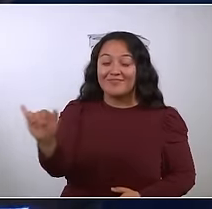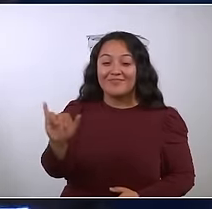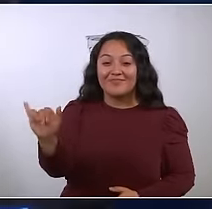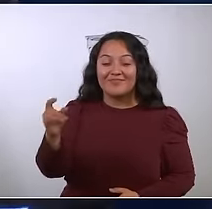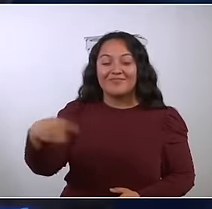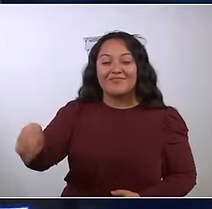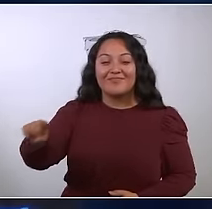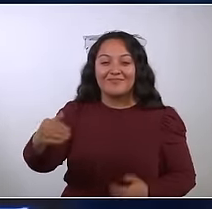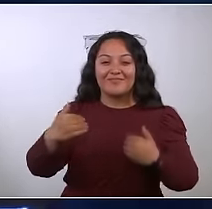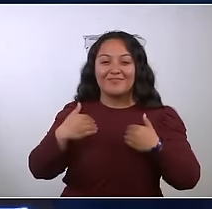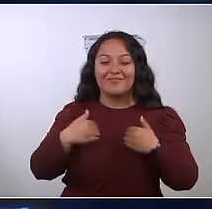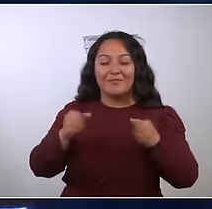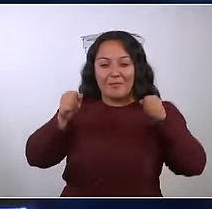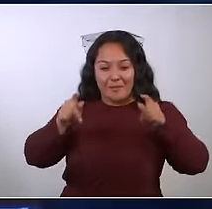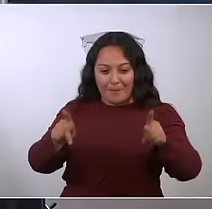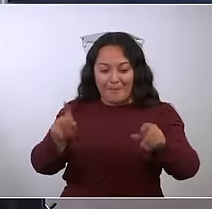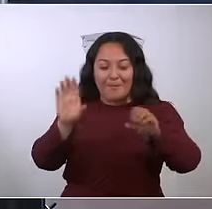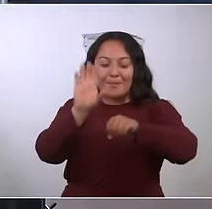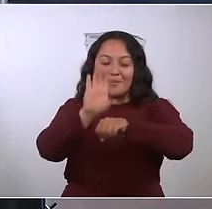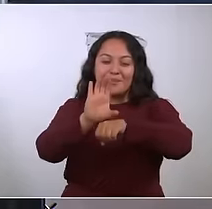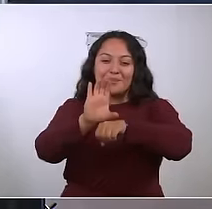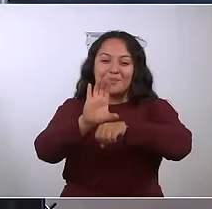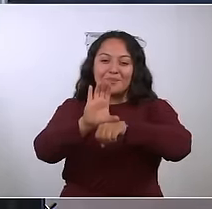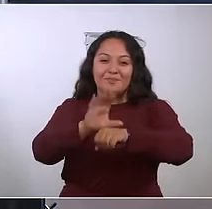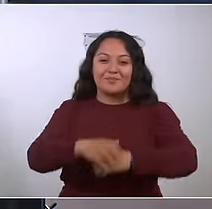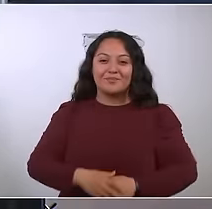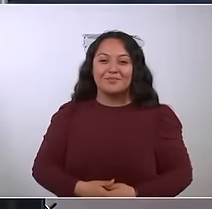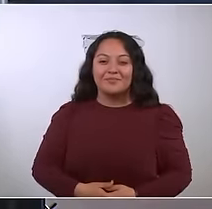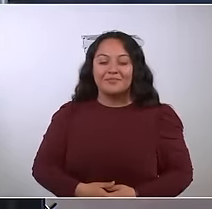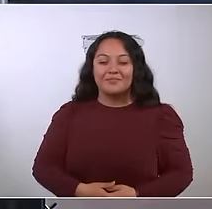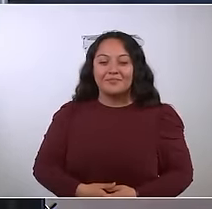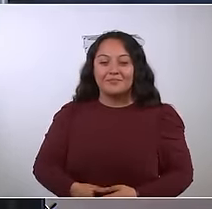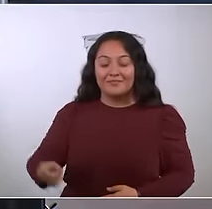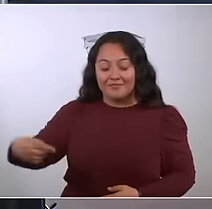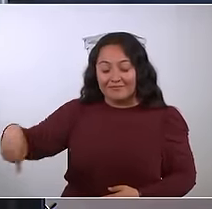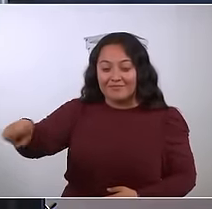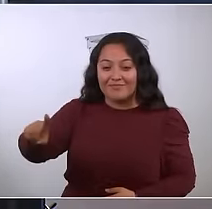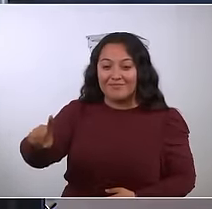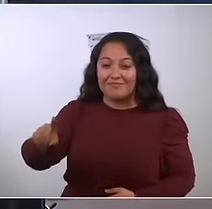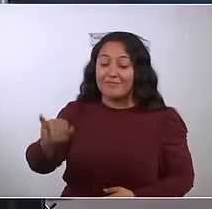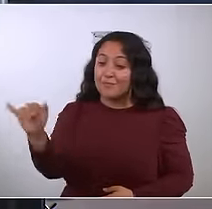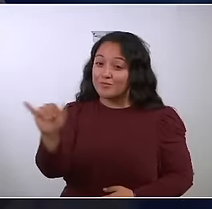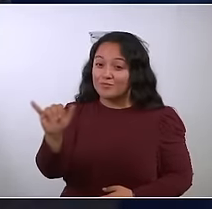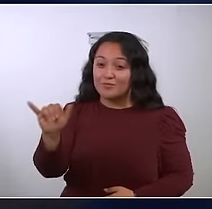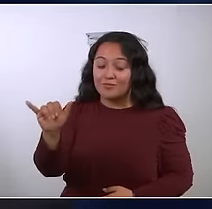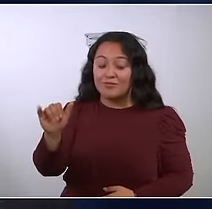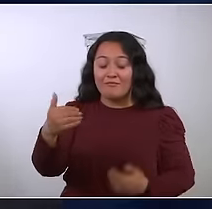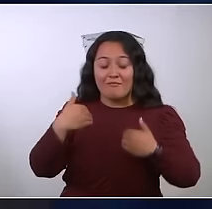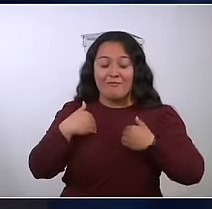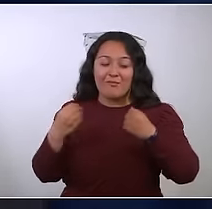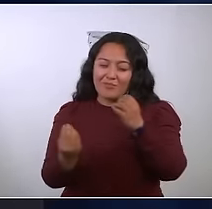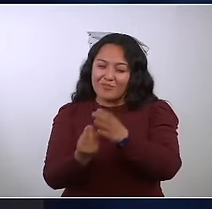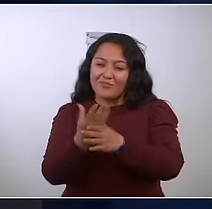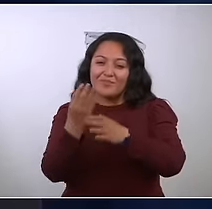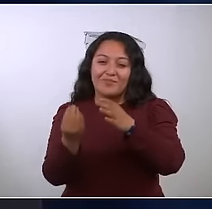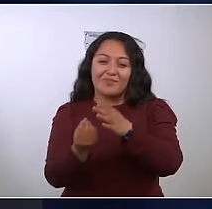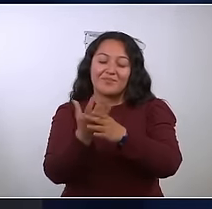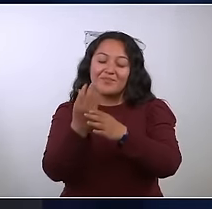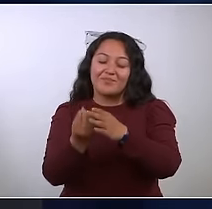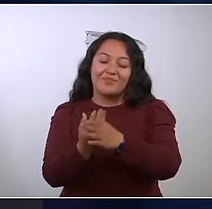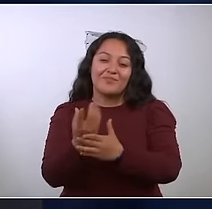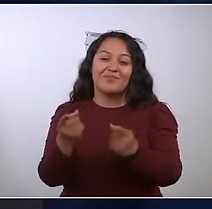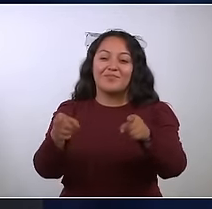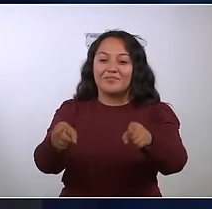iglesias apostólicas. In the East Coast there's also apostolic churches. En la costa este también hay un crecimiento. In the East Coast, there's also